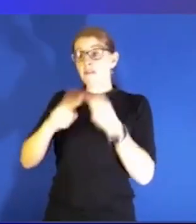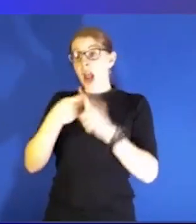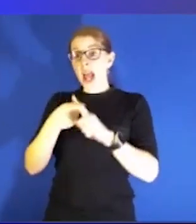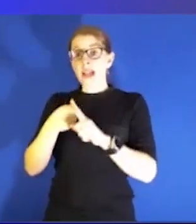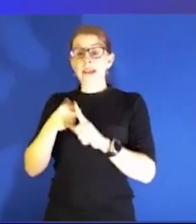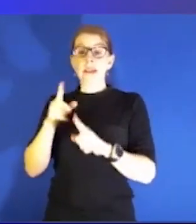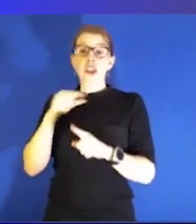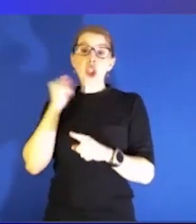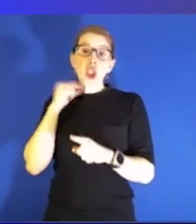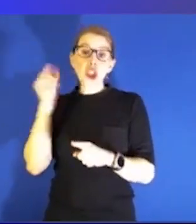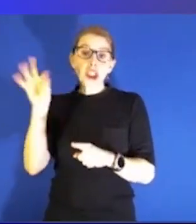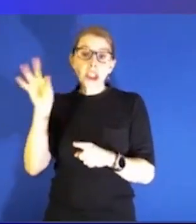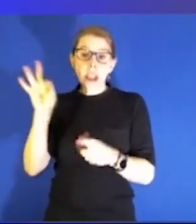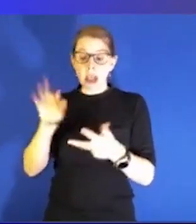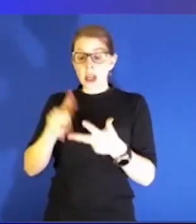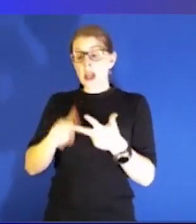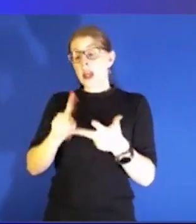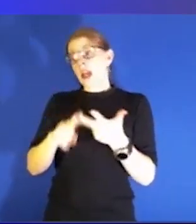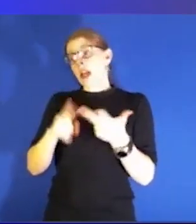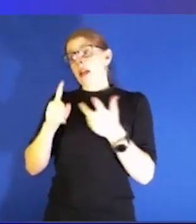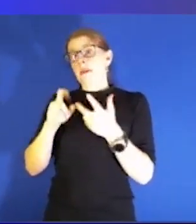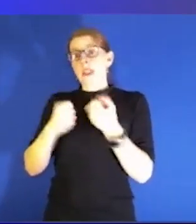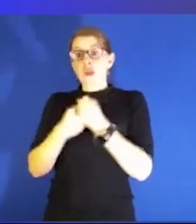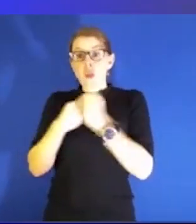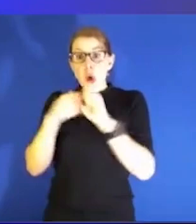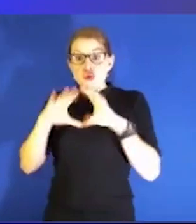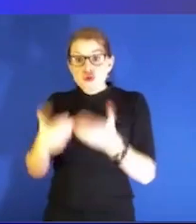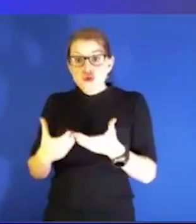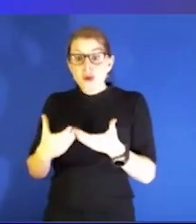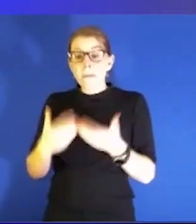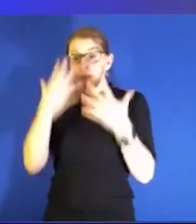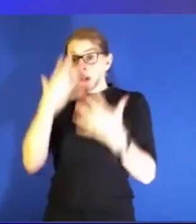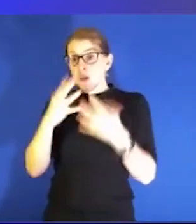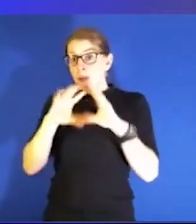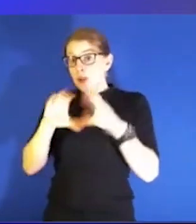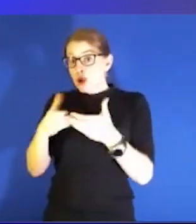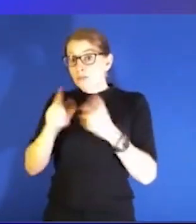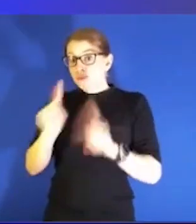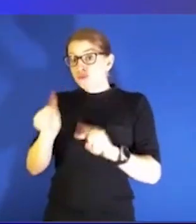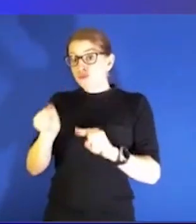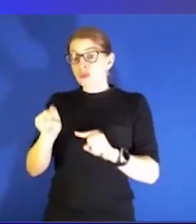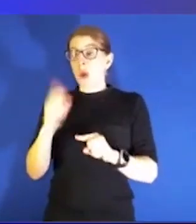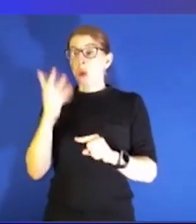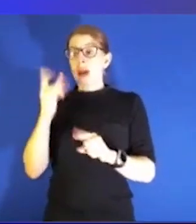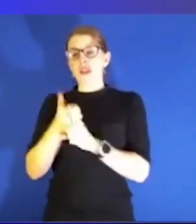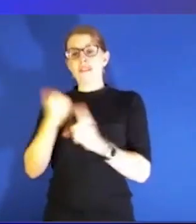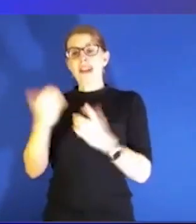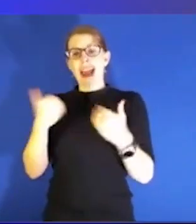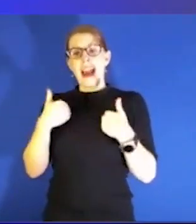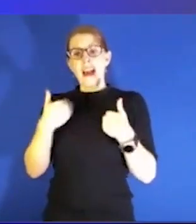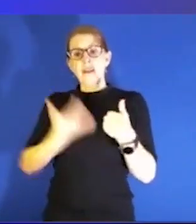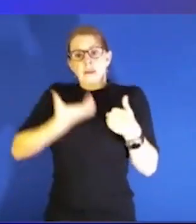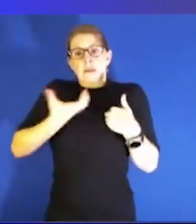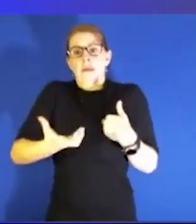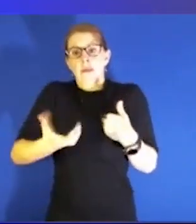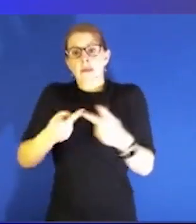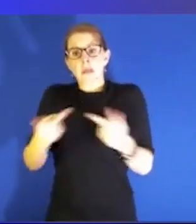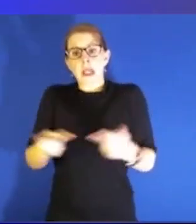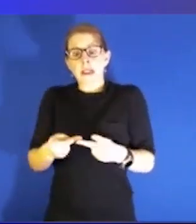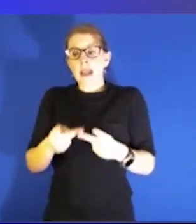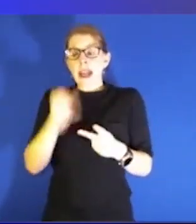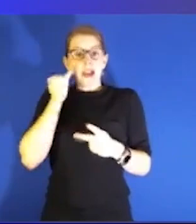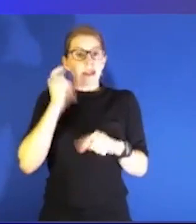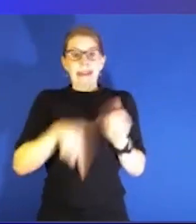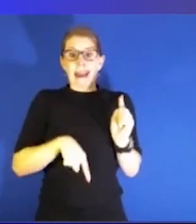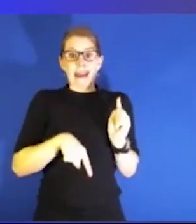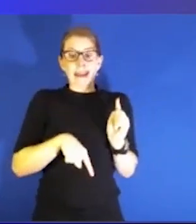support group or grief group. So you're just, again, armed with information and you have an outlet. If you can't get there, the nice thing, one of the silver linings, if